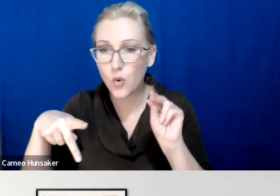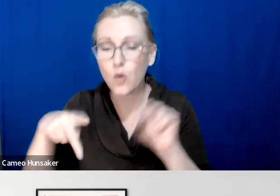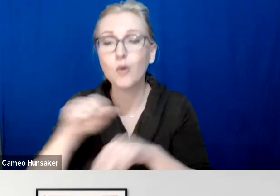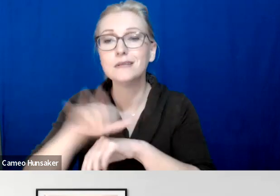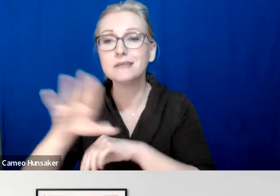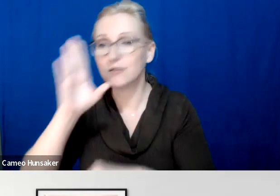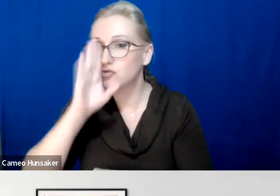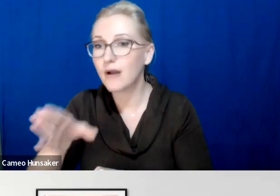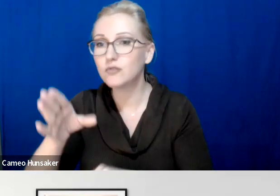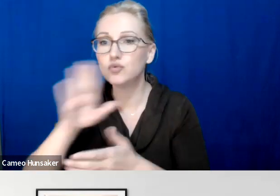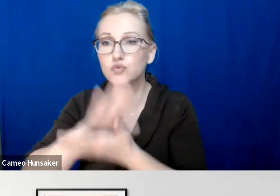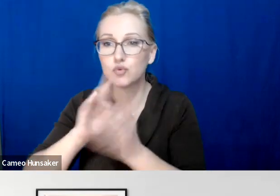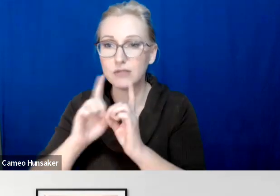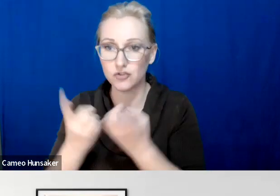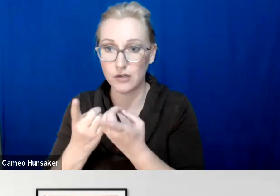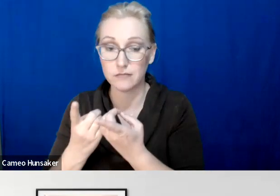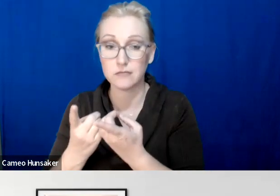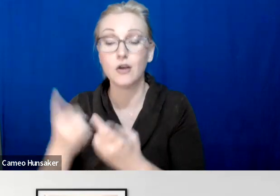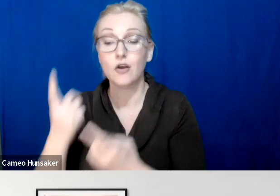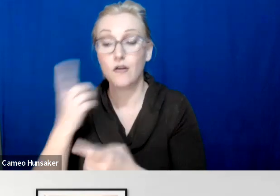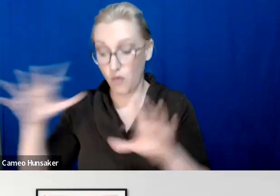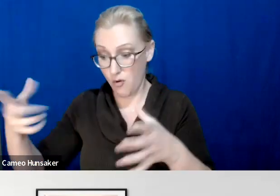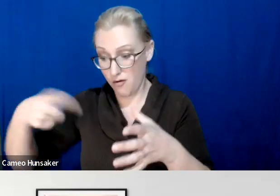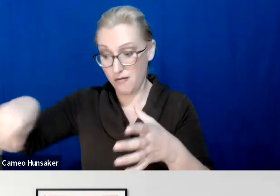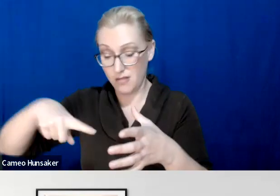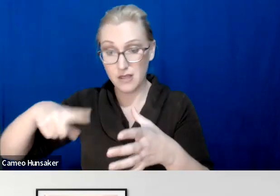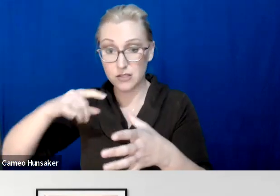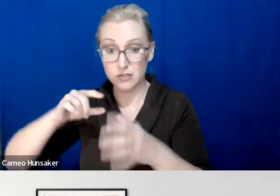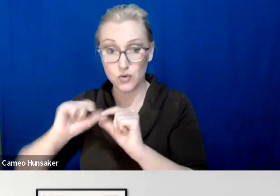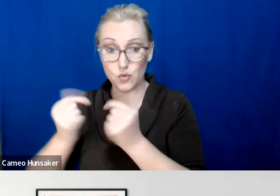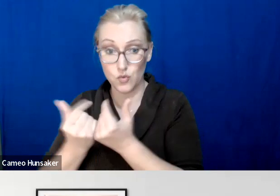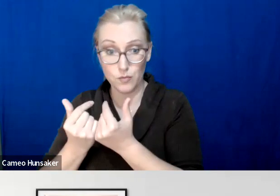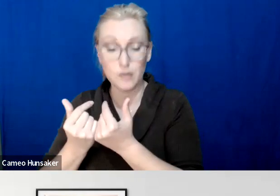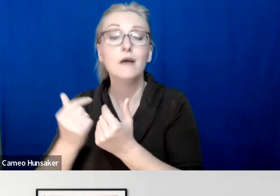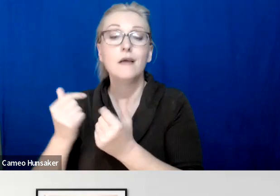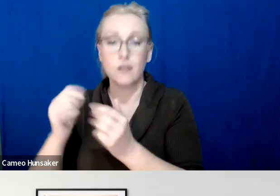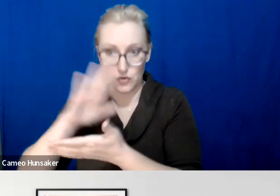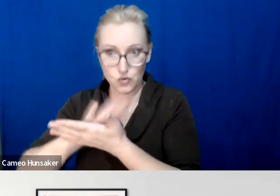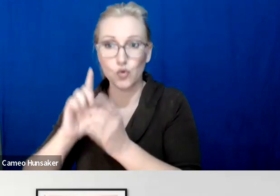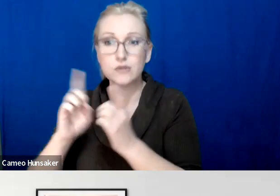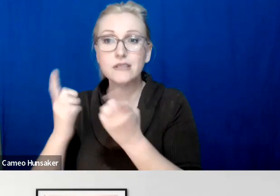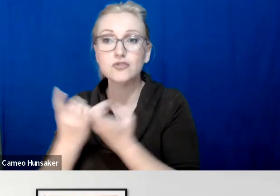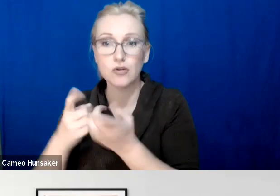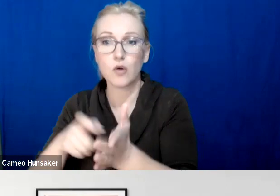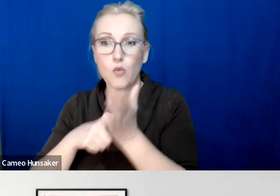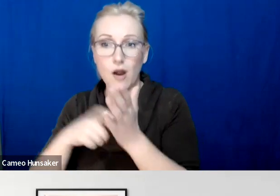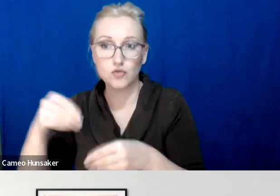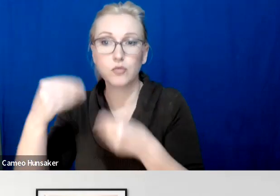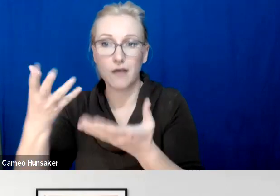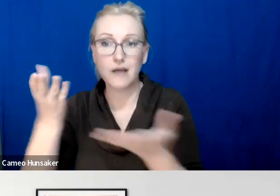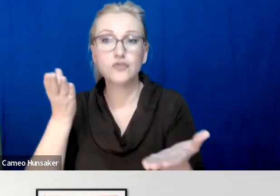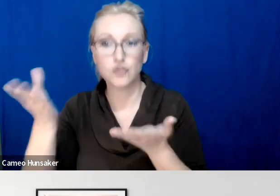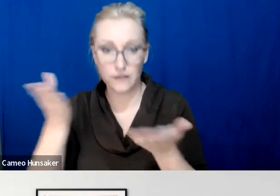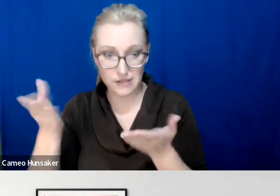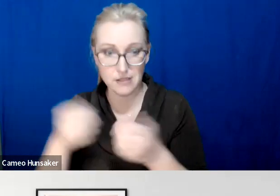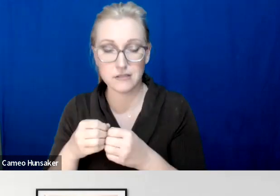the agency responsible for evaluating and providing services is the school district of enrollment. Or